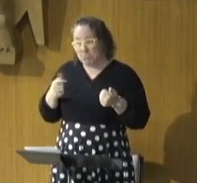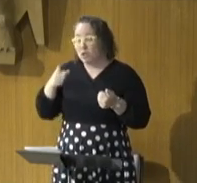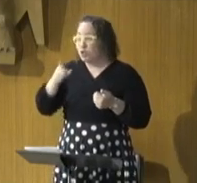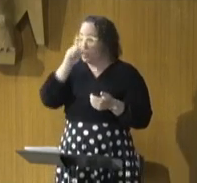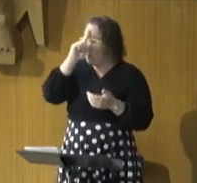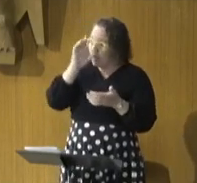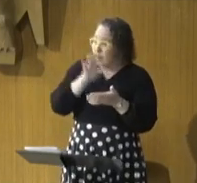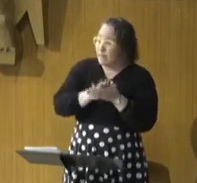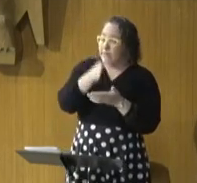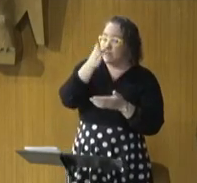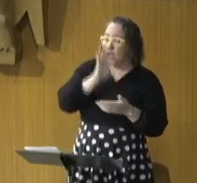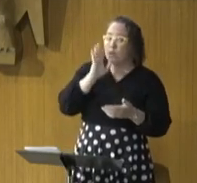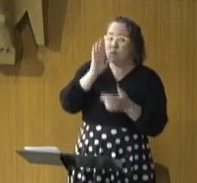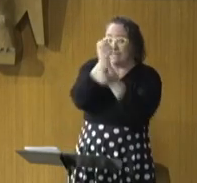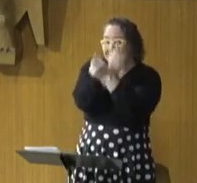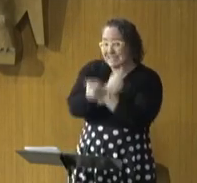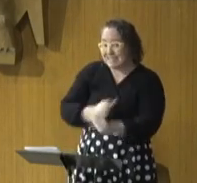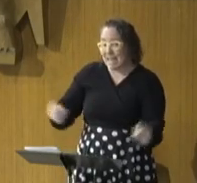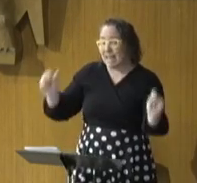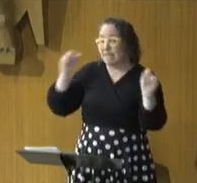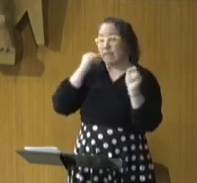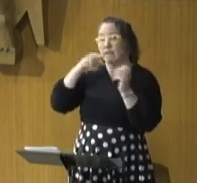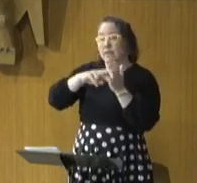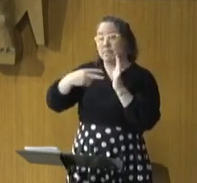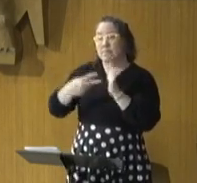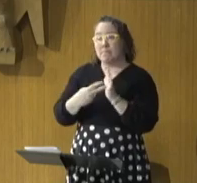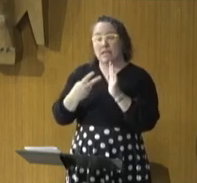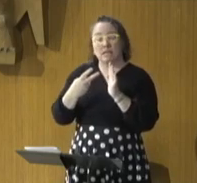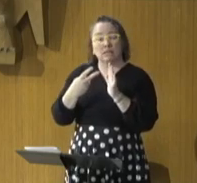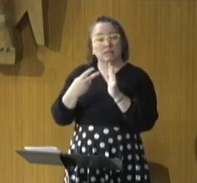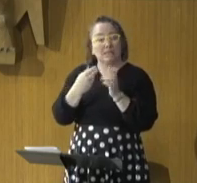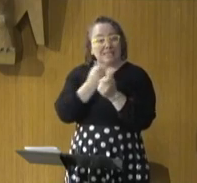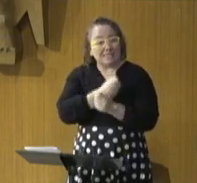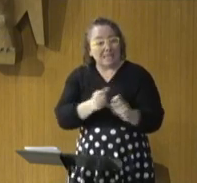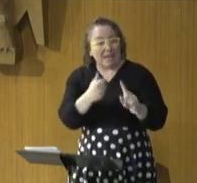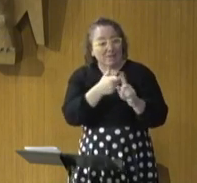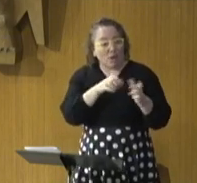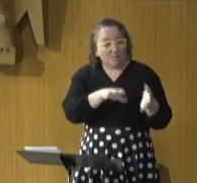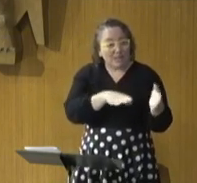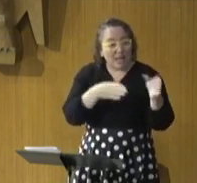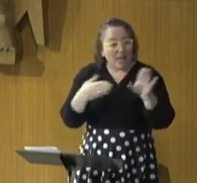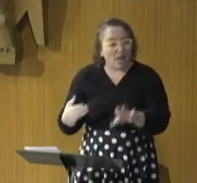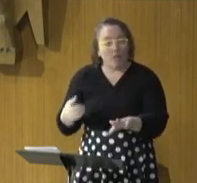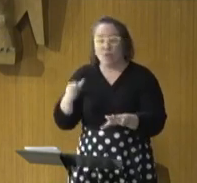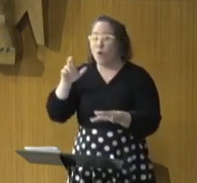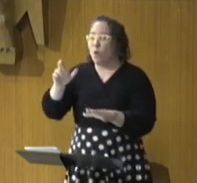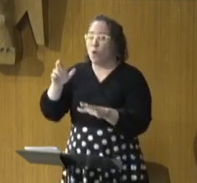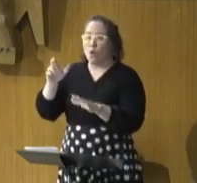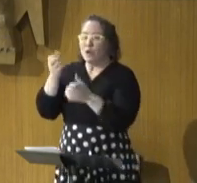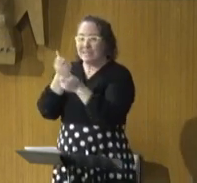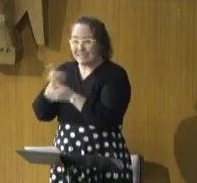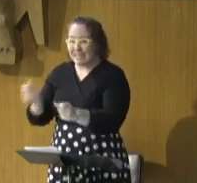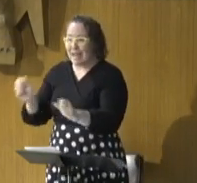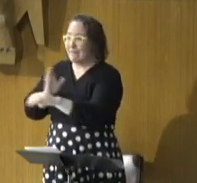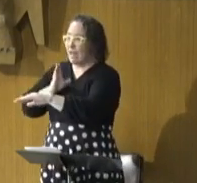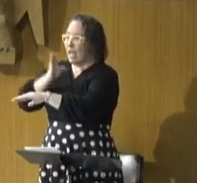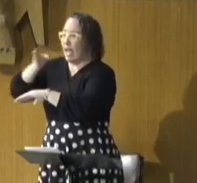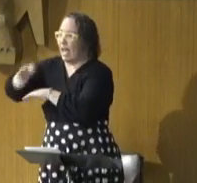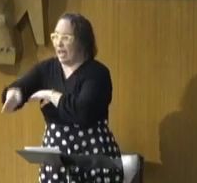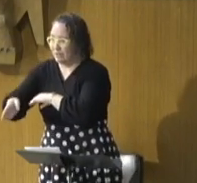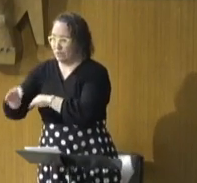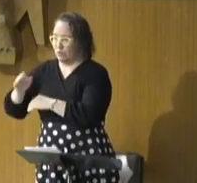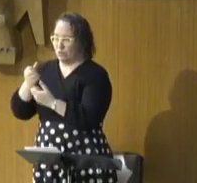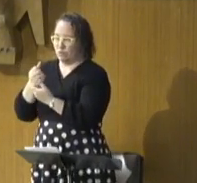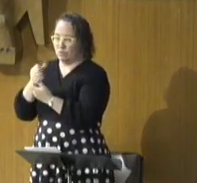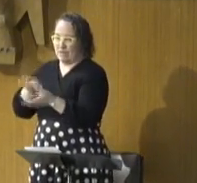God will save us? Whether that looks like delivering us from certain death or simply delivering us into certain death